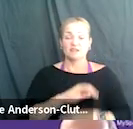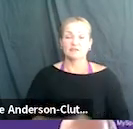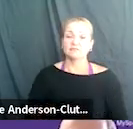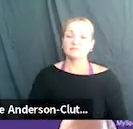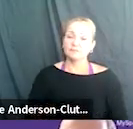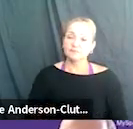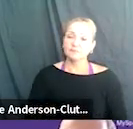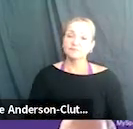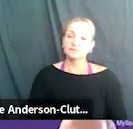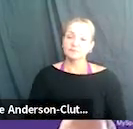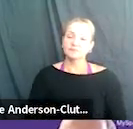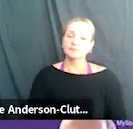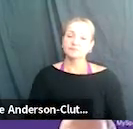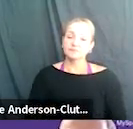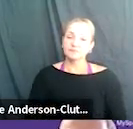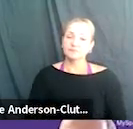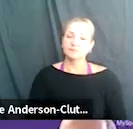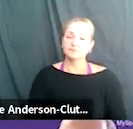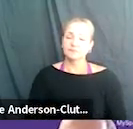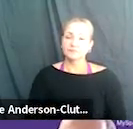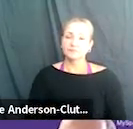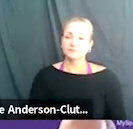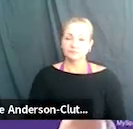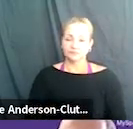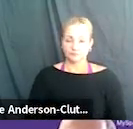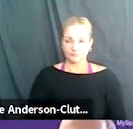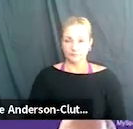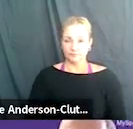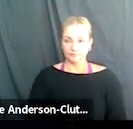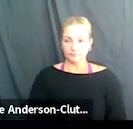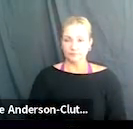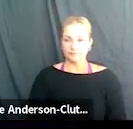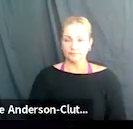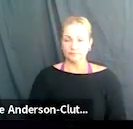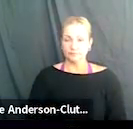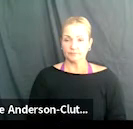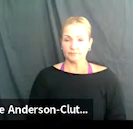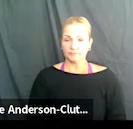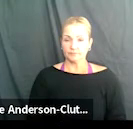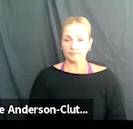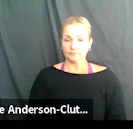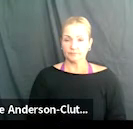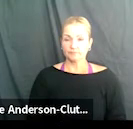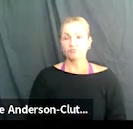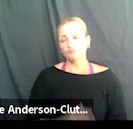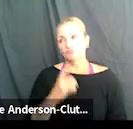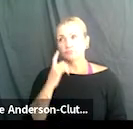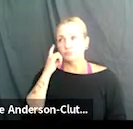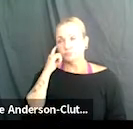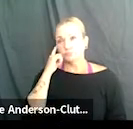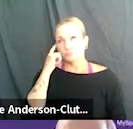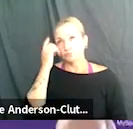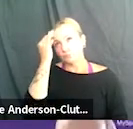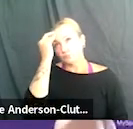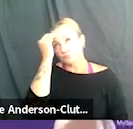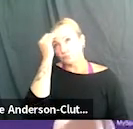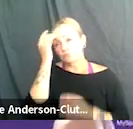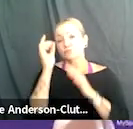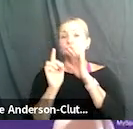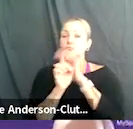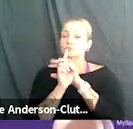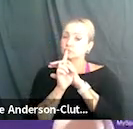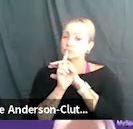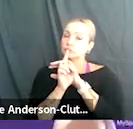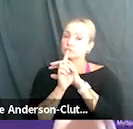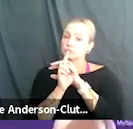So a second possibility that occurred to me was it sort of an acute